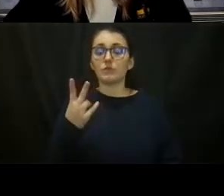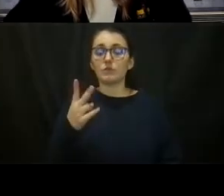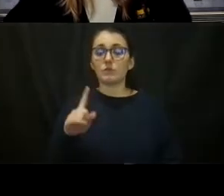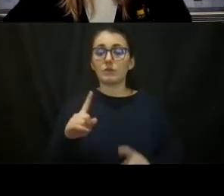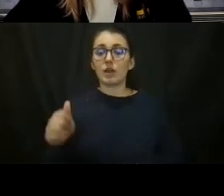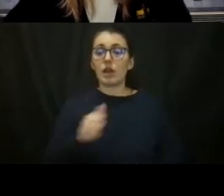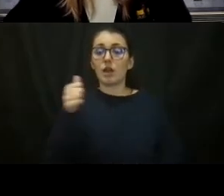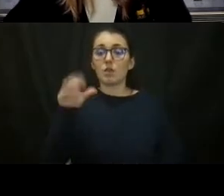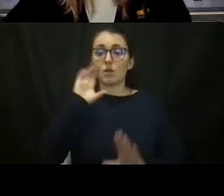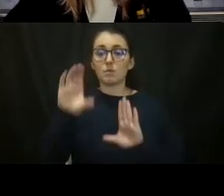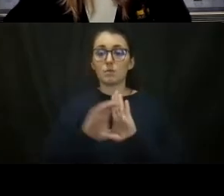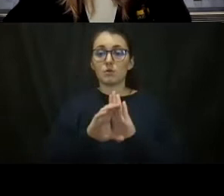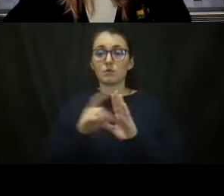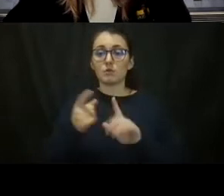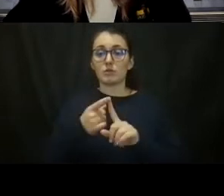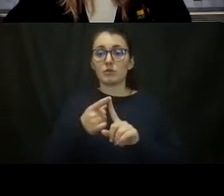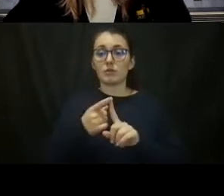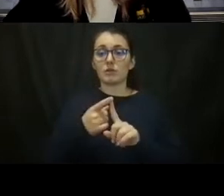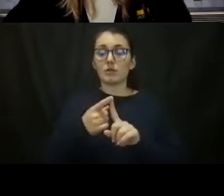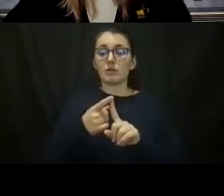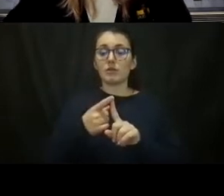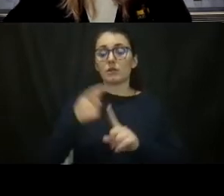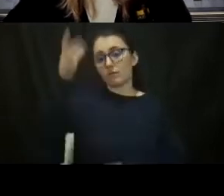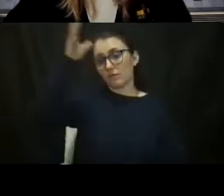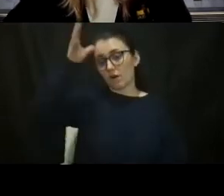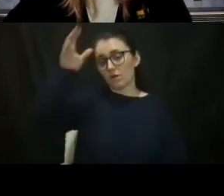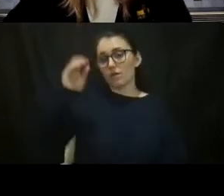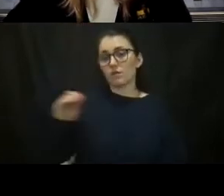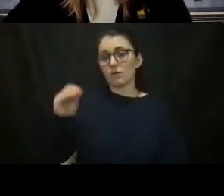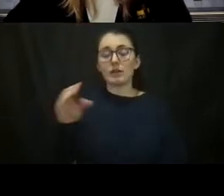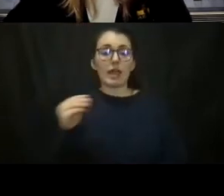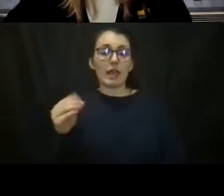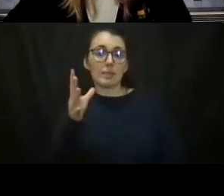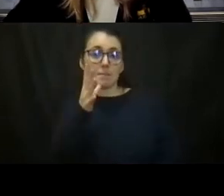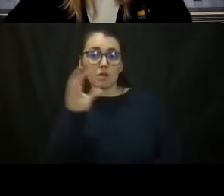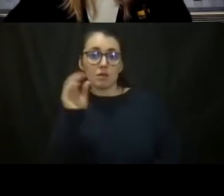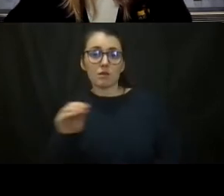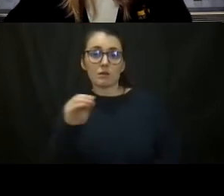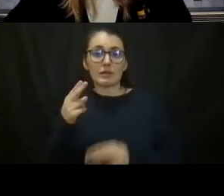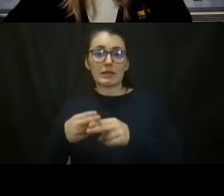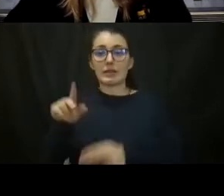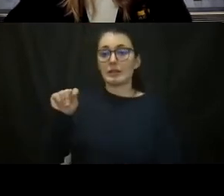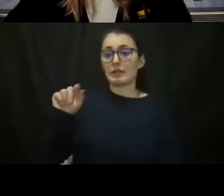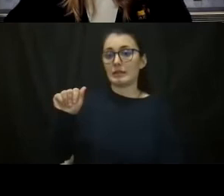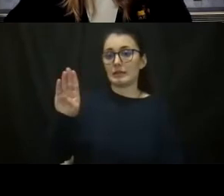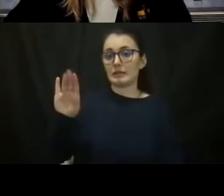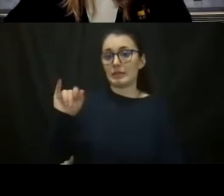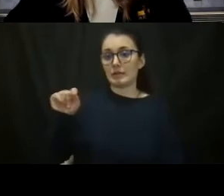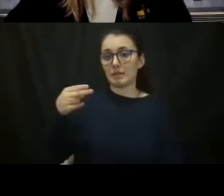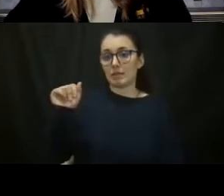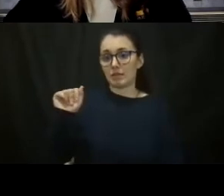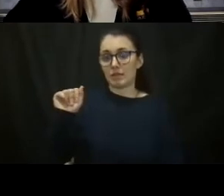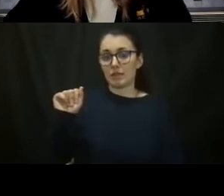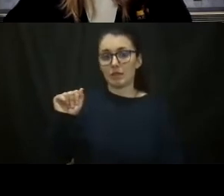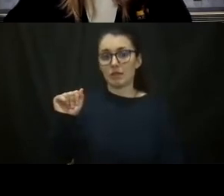are portraits of the father of Oregon, John McLaughlin, and also the mother of Oregon. Her name is Tabitha Moffett Brown, and she was a